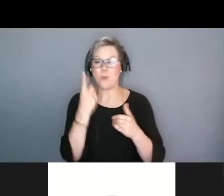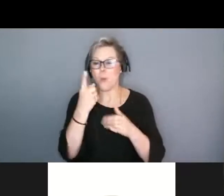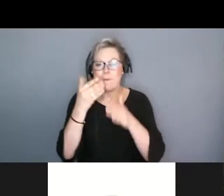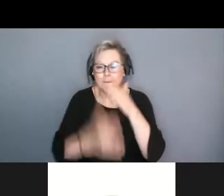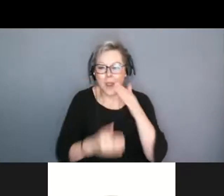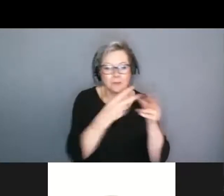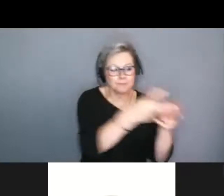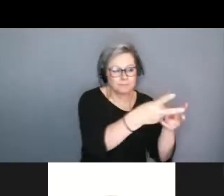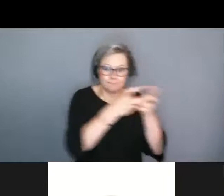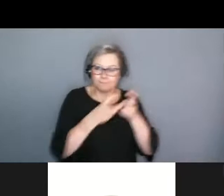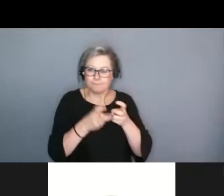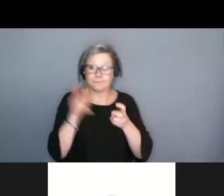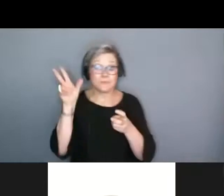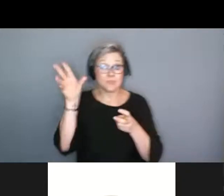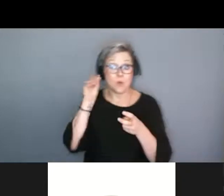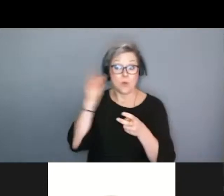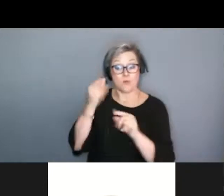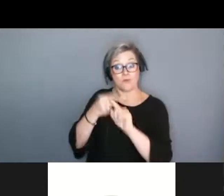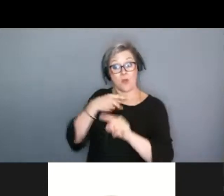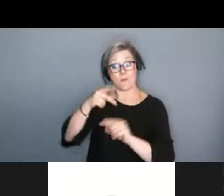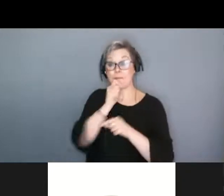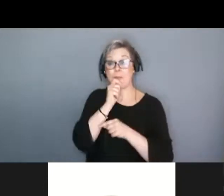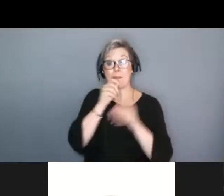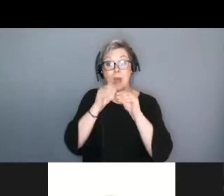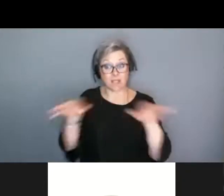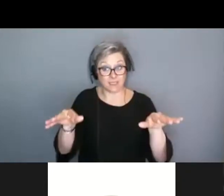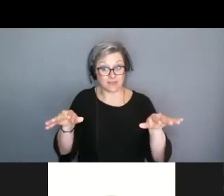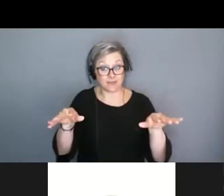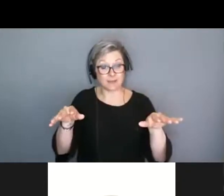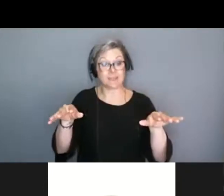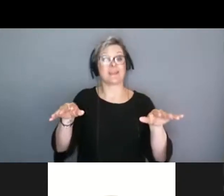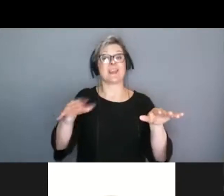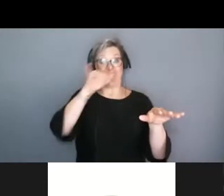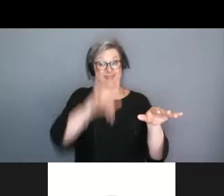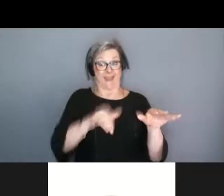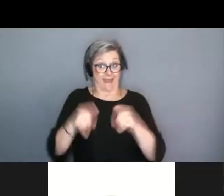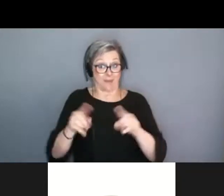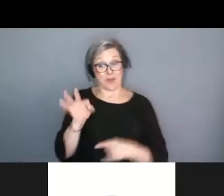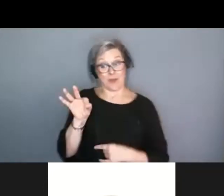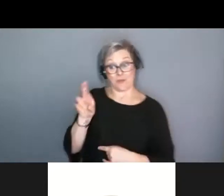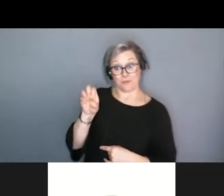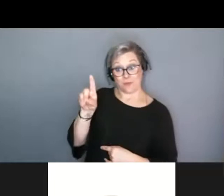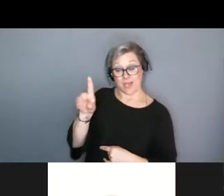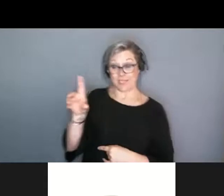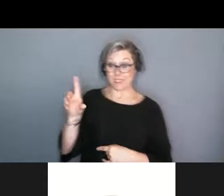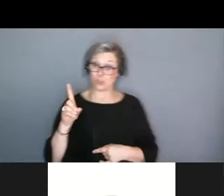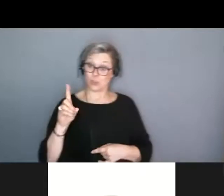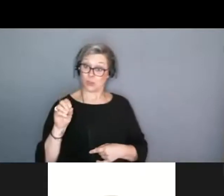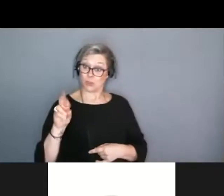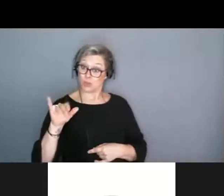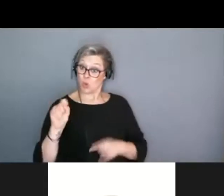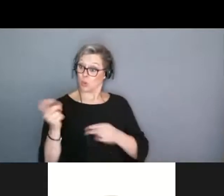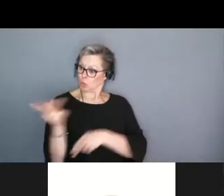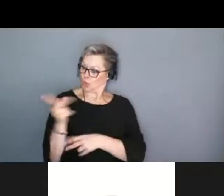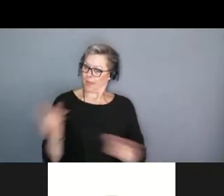it's an audio clip from the podcast. And this is where Fred and Doris meet. Fred is